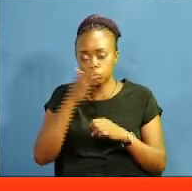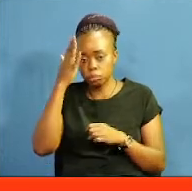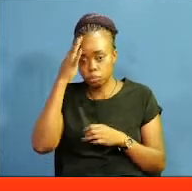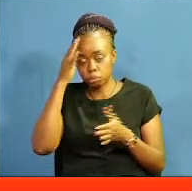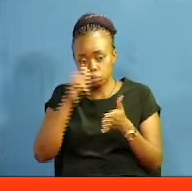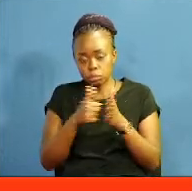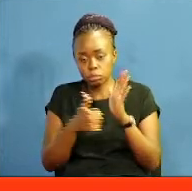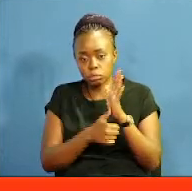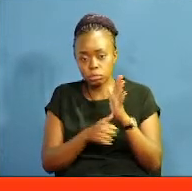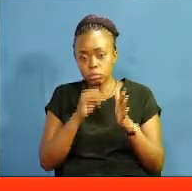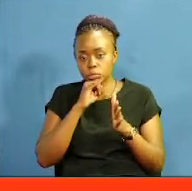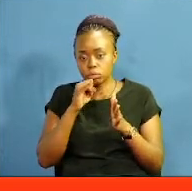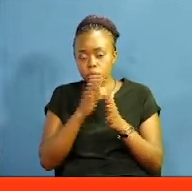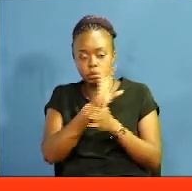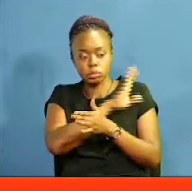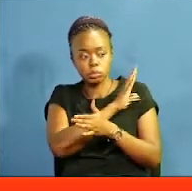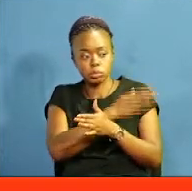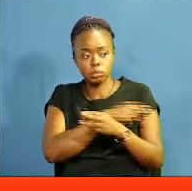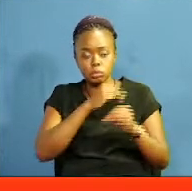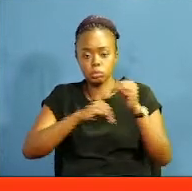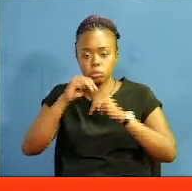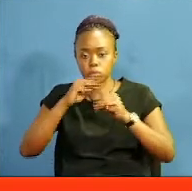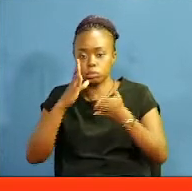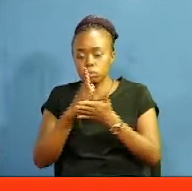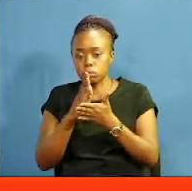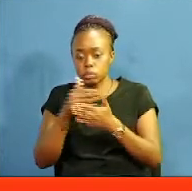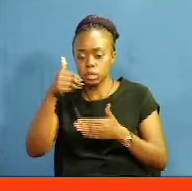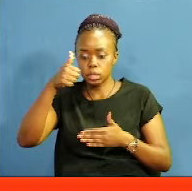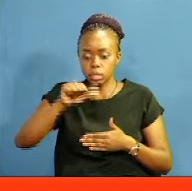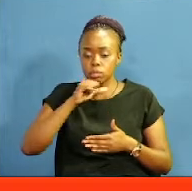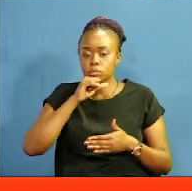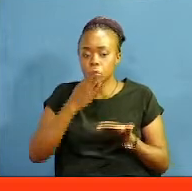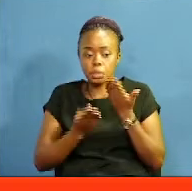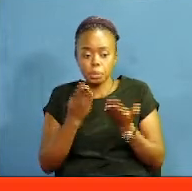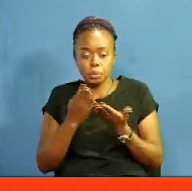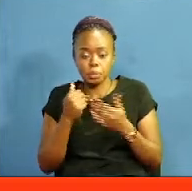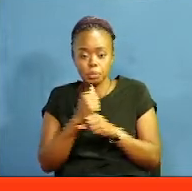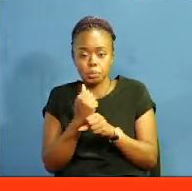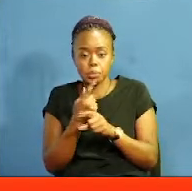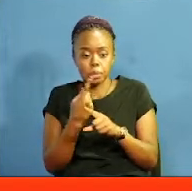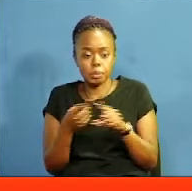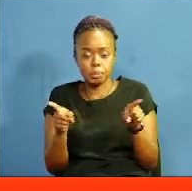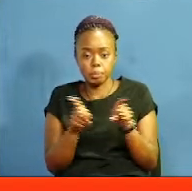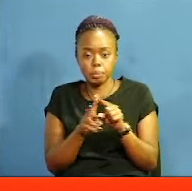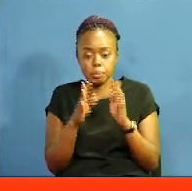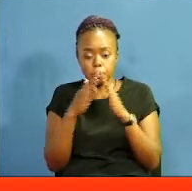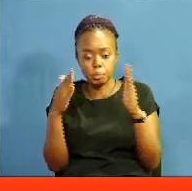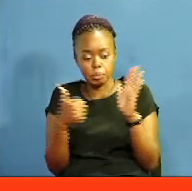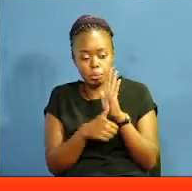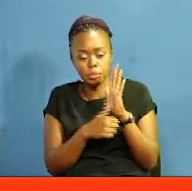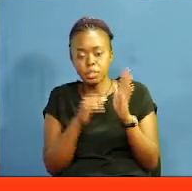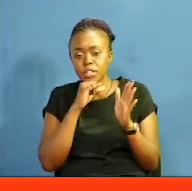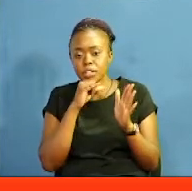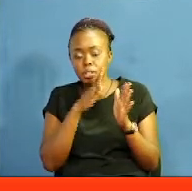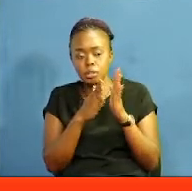think that the problem is economic models. Of course, any economic model maybe may work, but the big problem